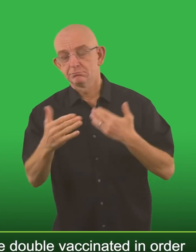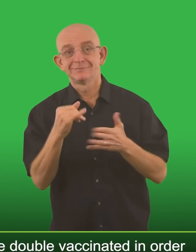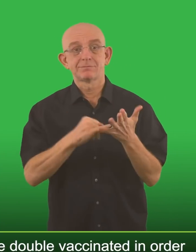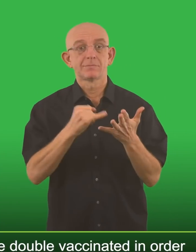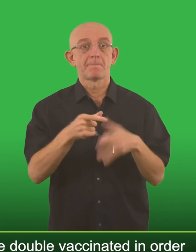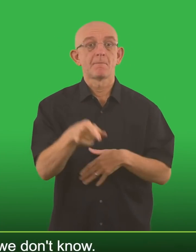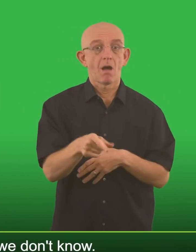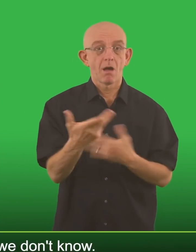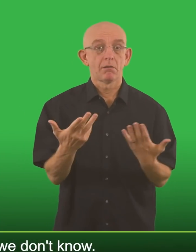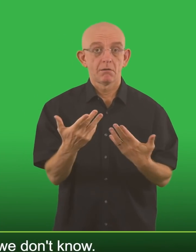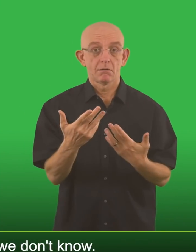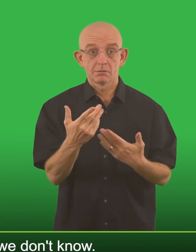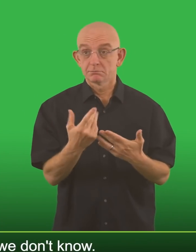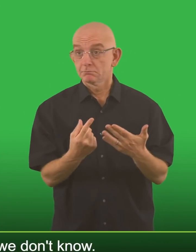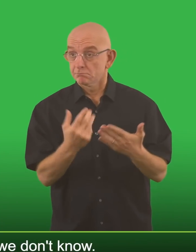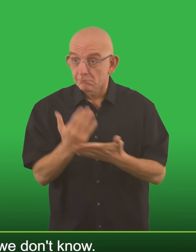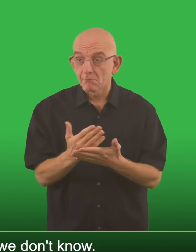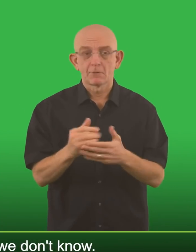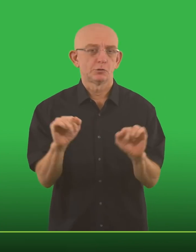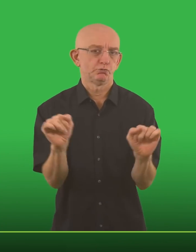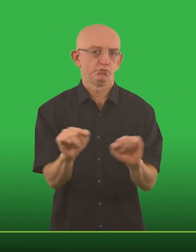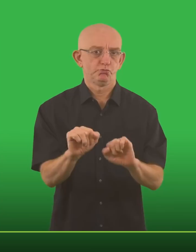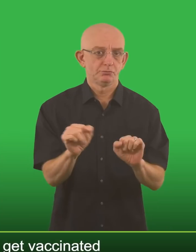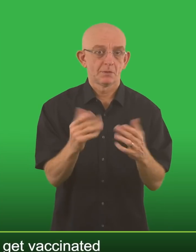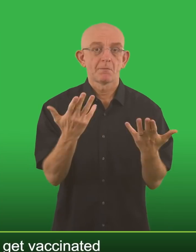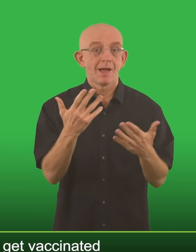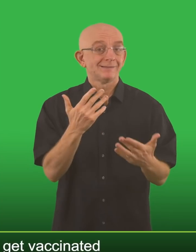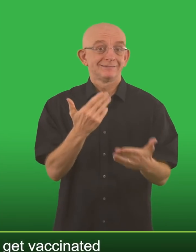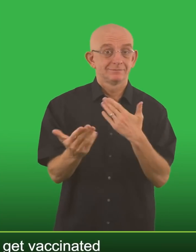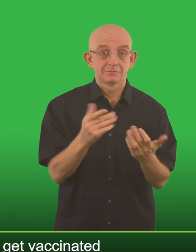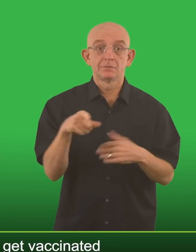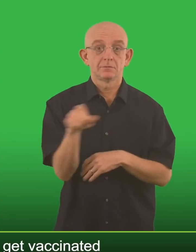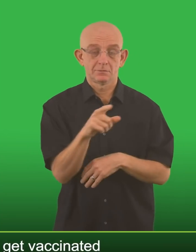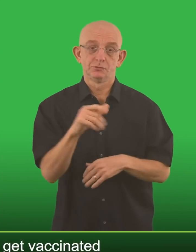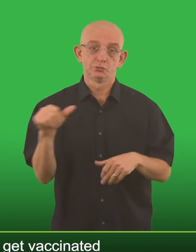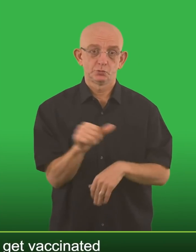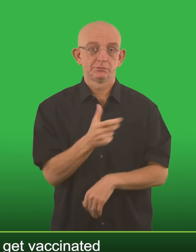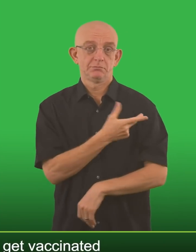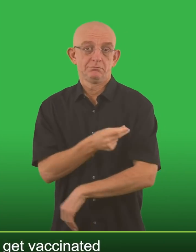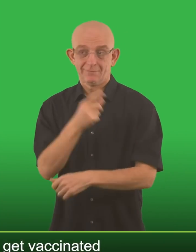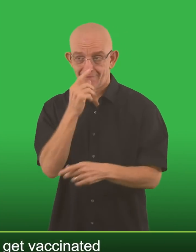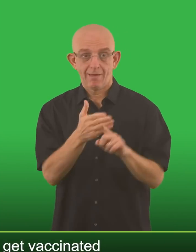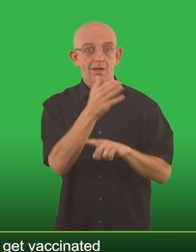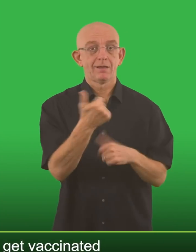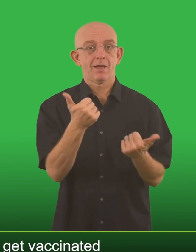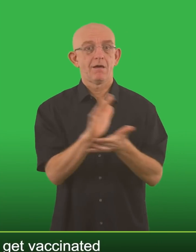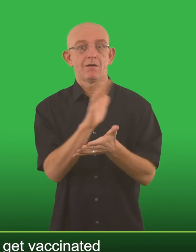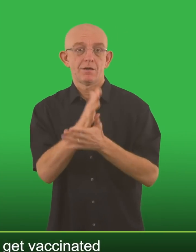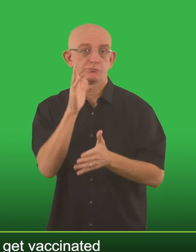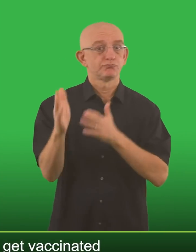venues with crowds from September. That may or may not come to pass, we don't know. Regardless, all the more reasons to get